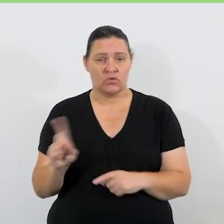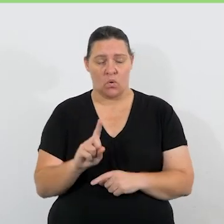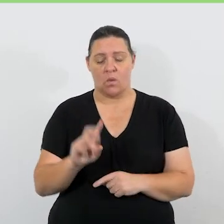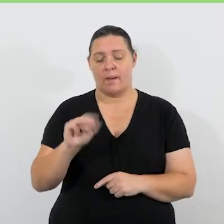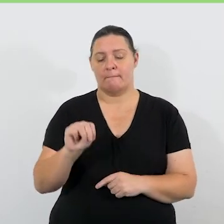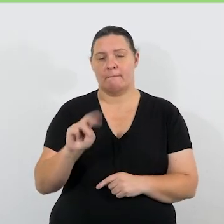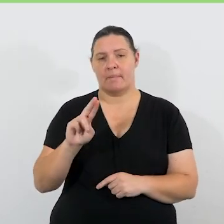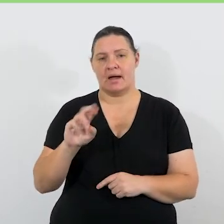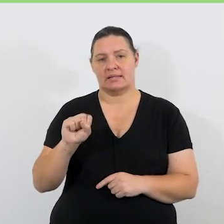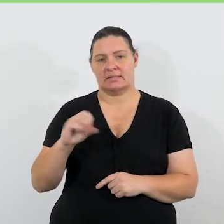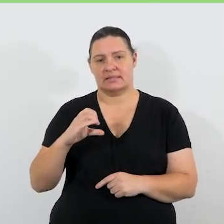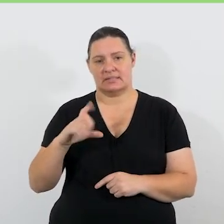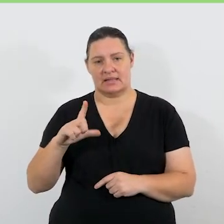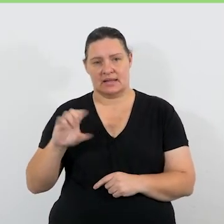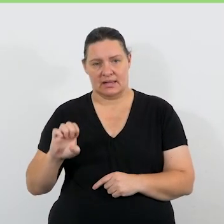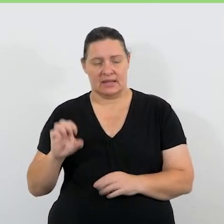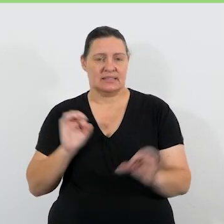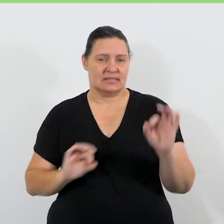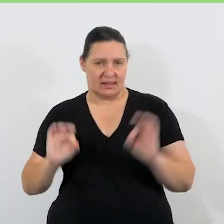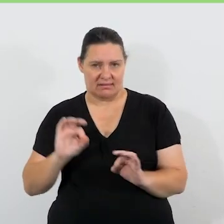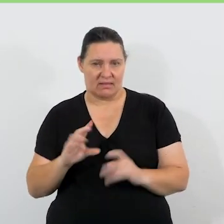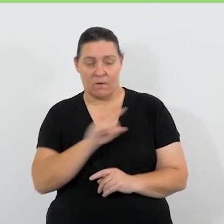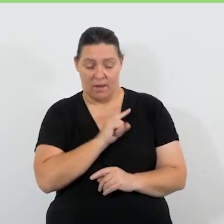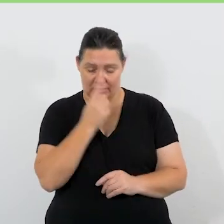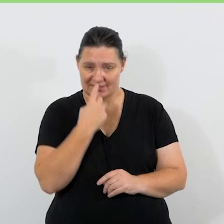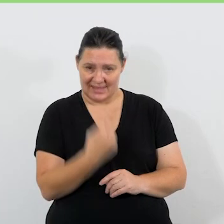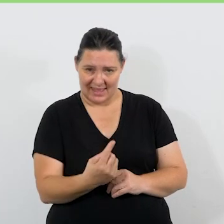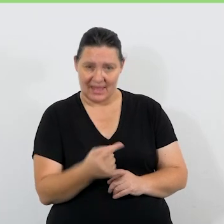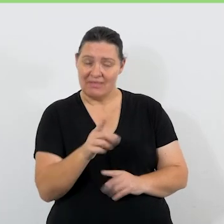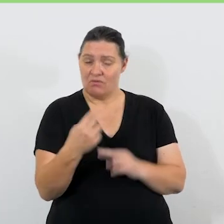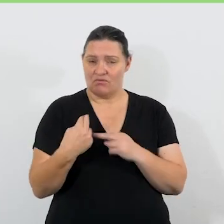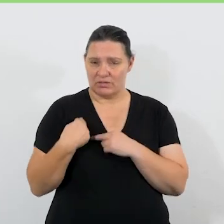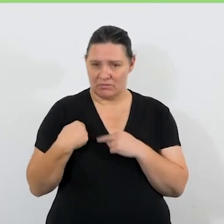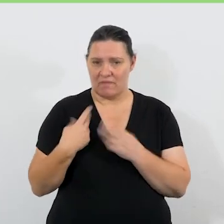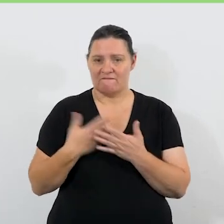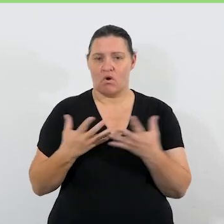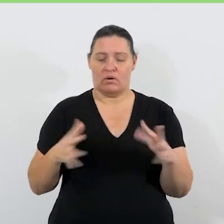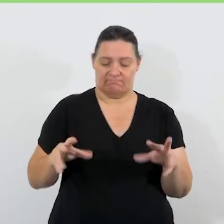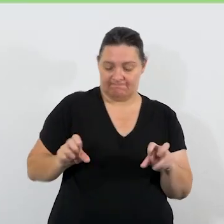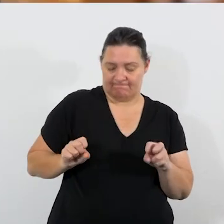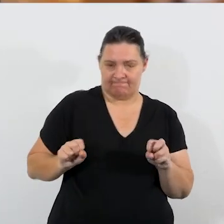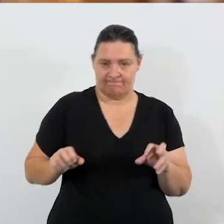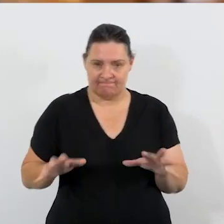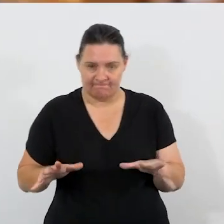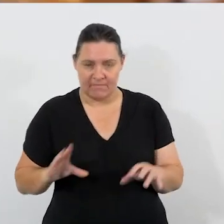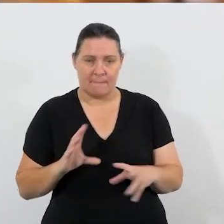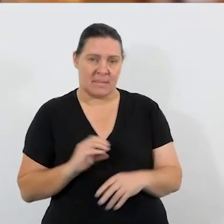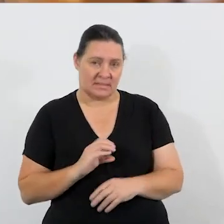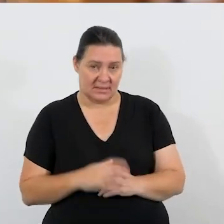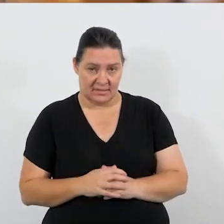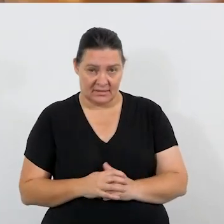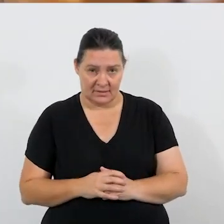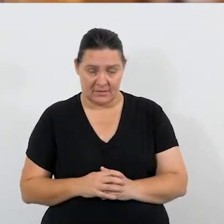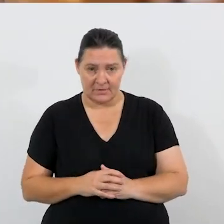movement are your muscle cells. If you remember, we said that muscle cells are responsible for the relaxation and contraction